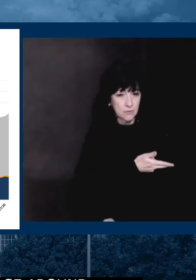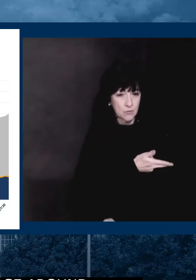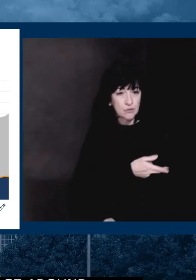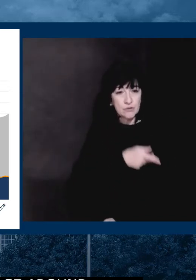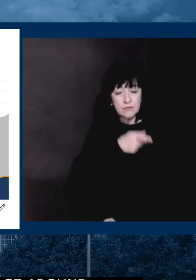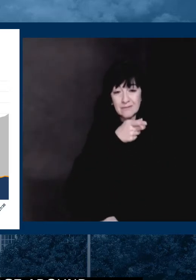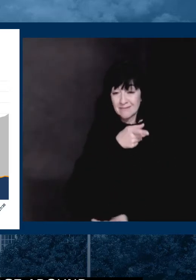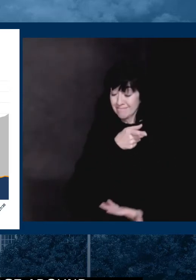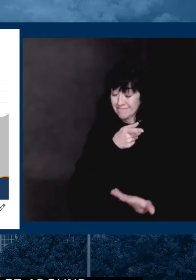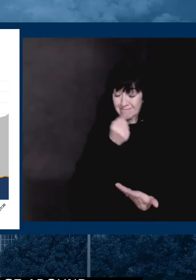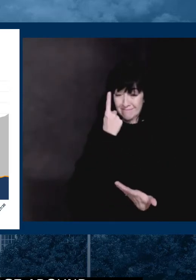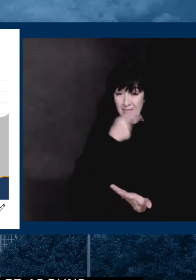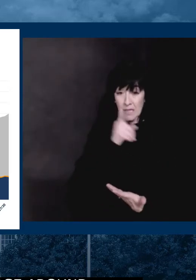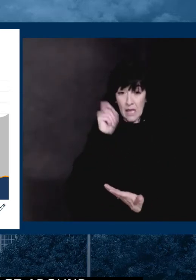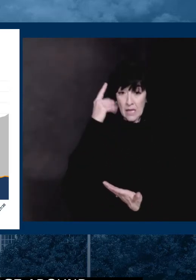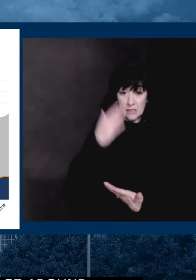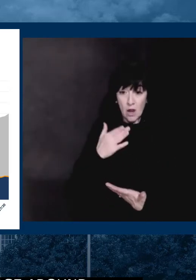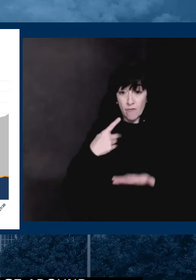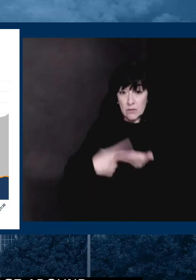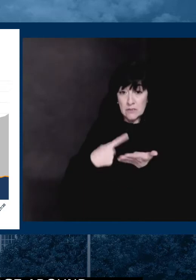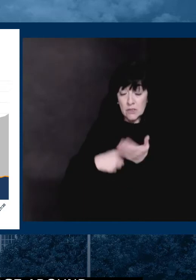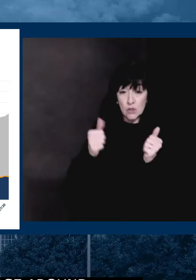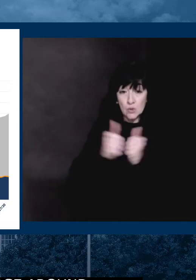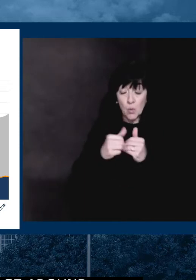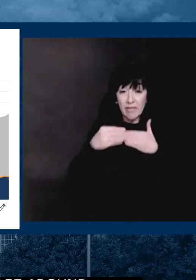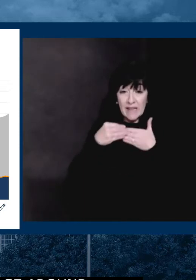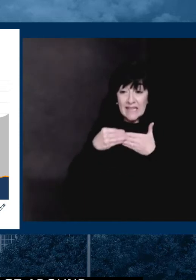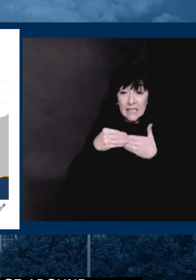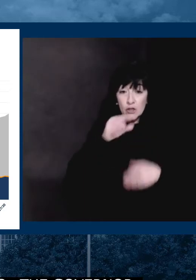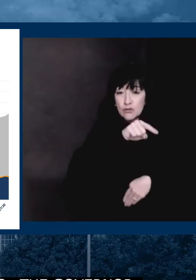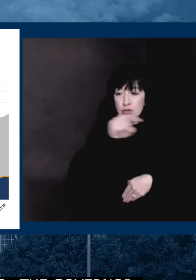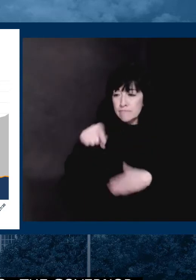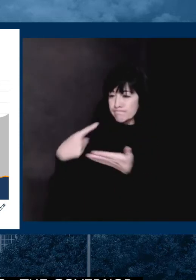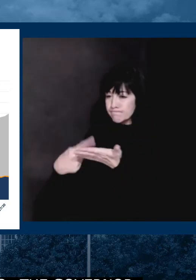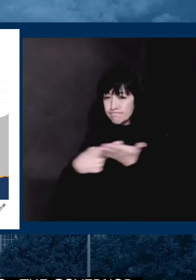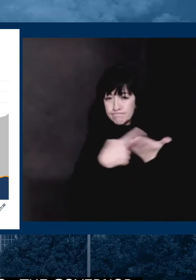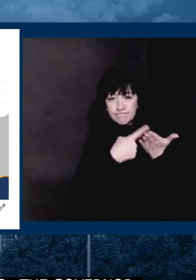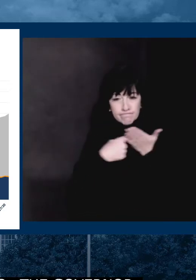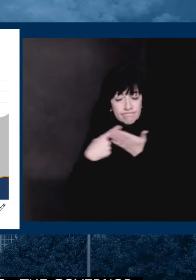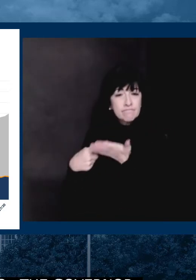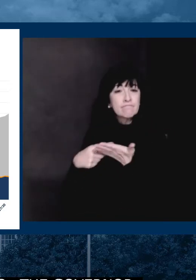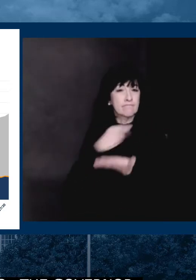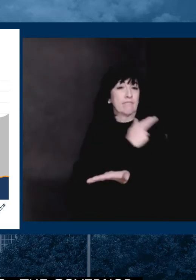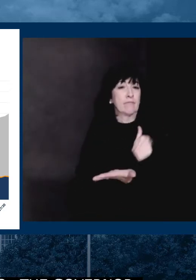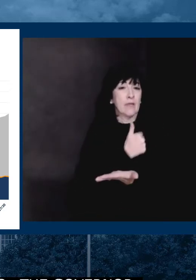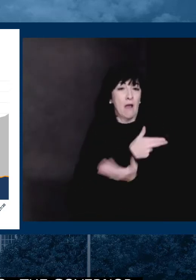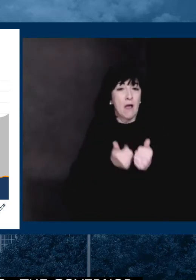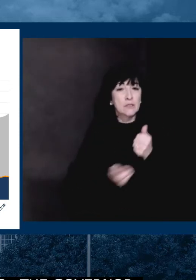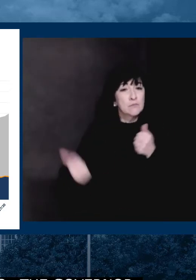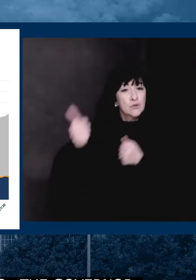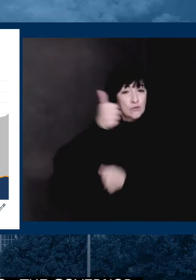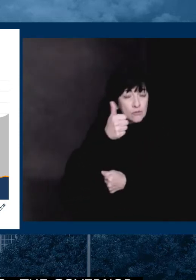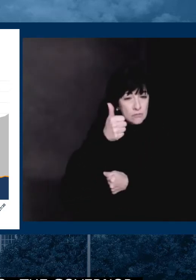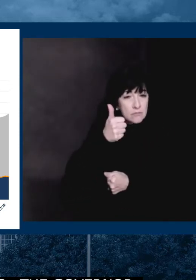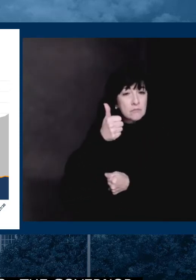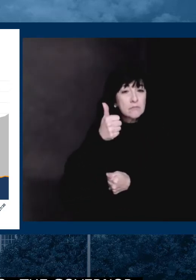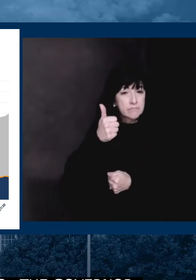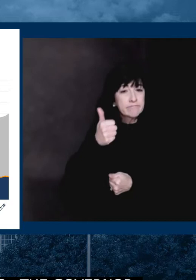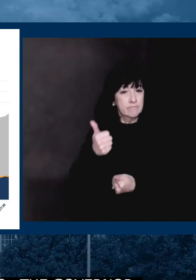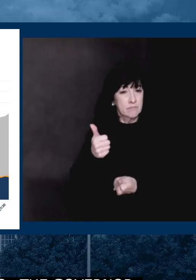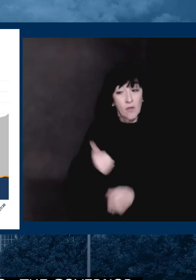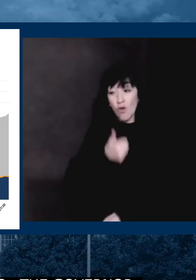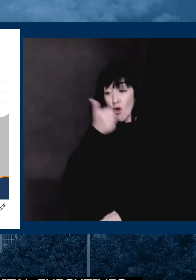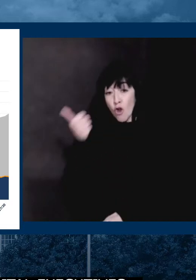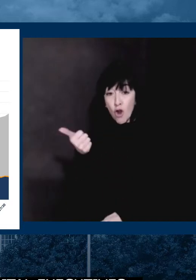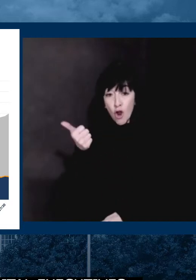calls once a week with the hospital executives. But we have coordination calls 2 other times a week with